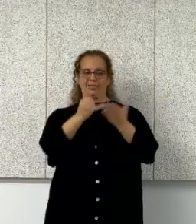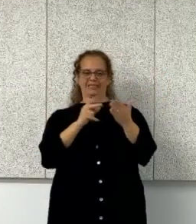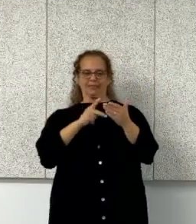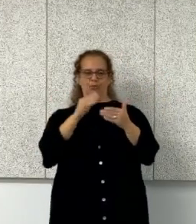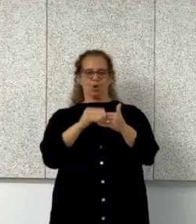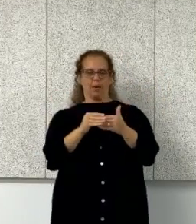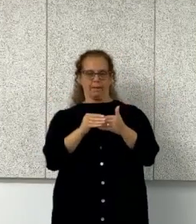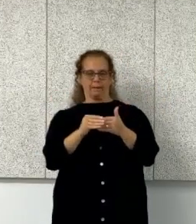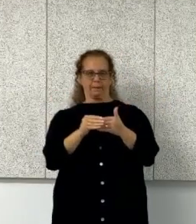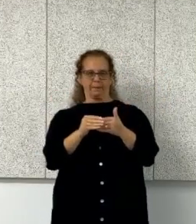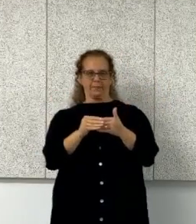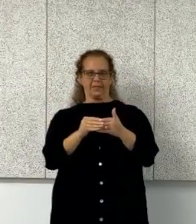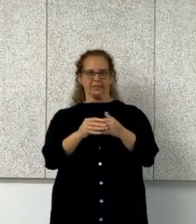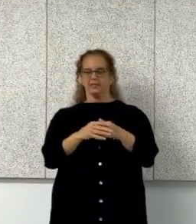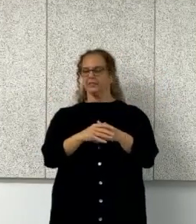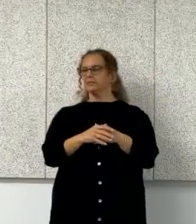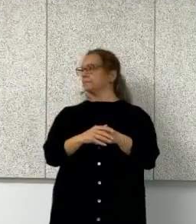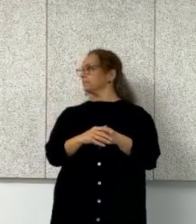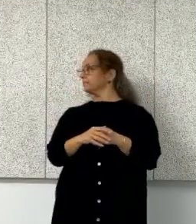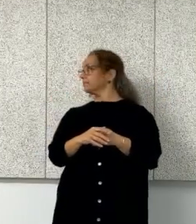here.